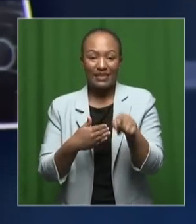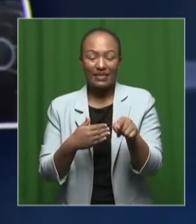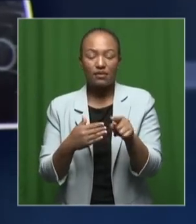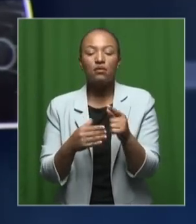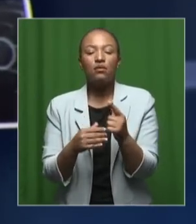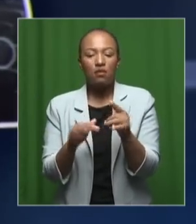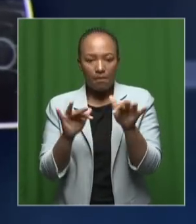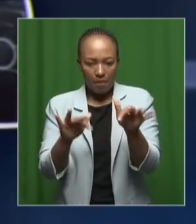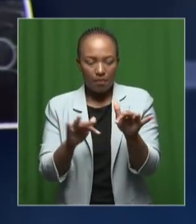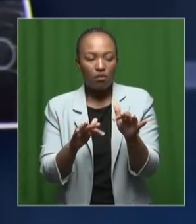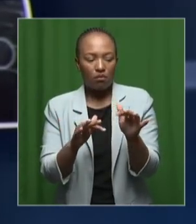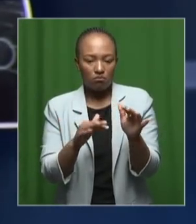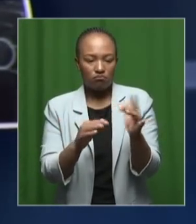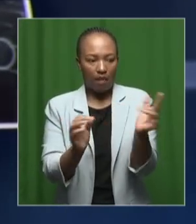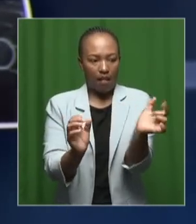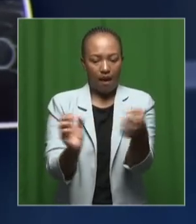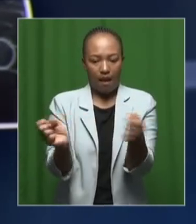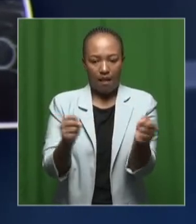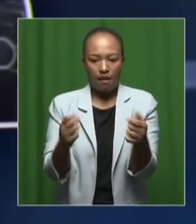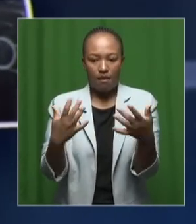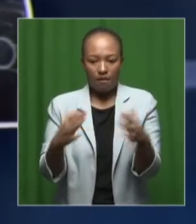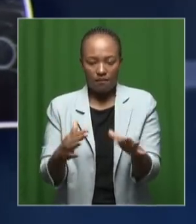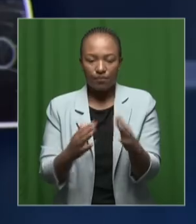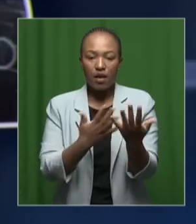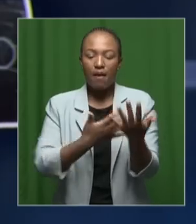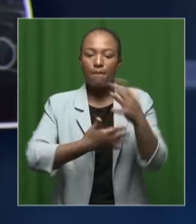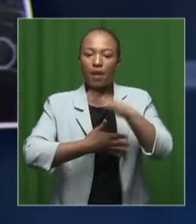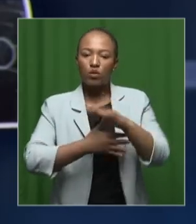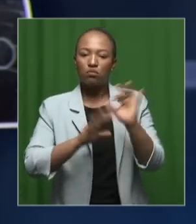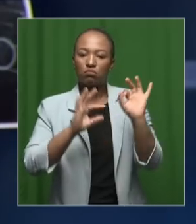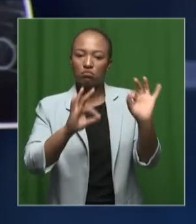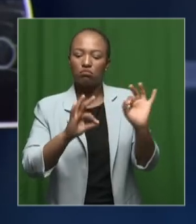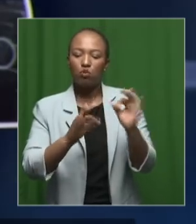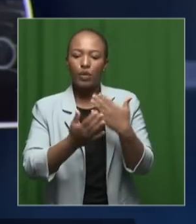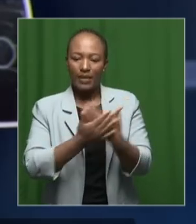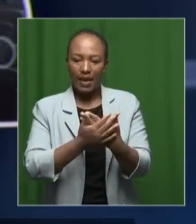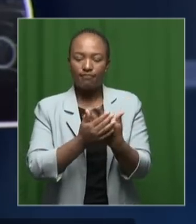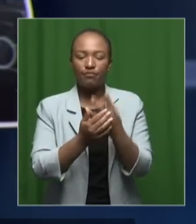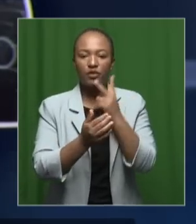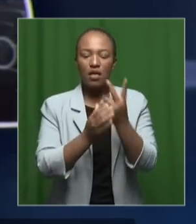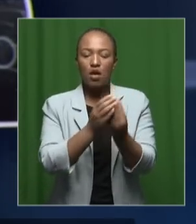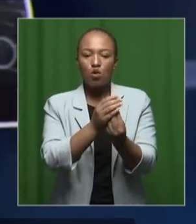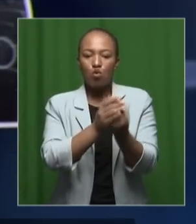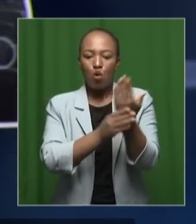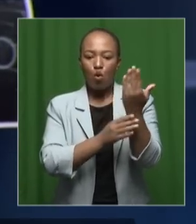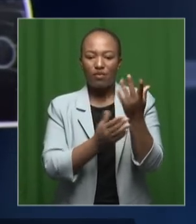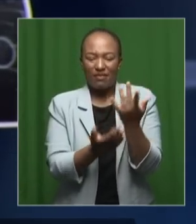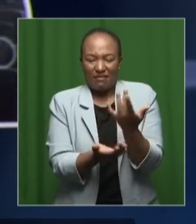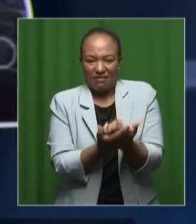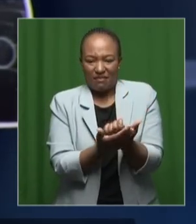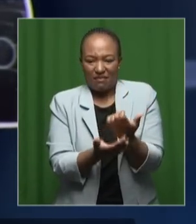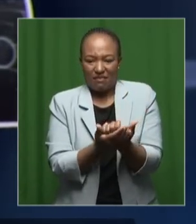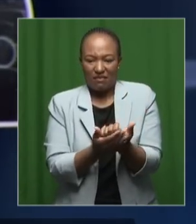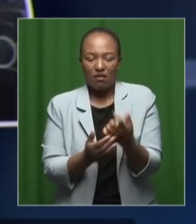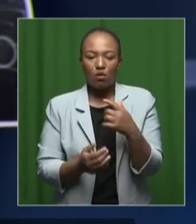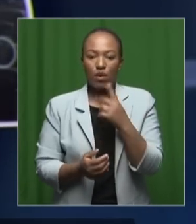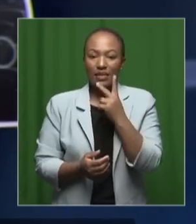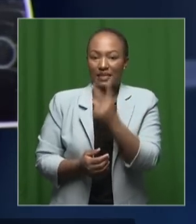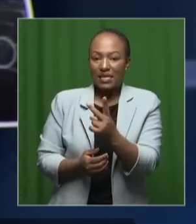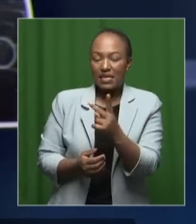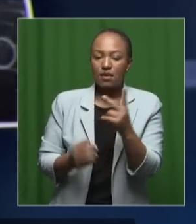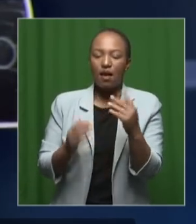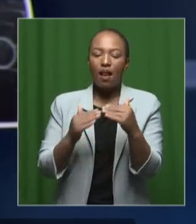that our people are being employed, are prioritized, and then we are able to see growth in the economy and see the level